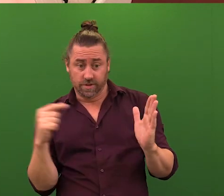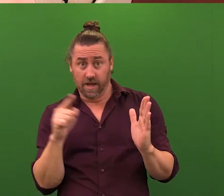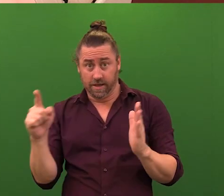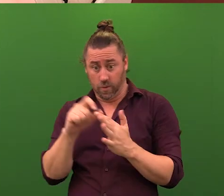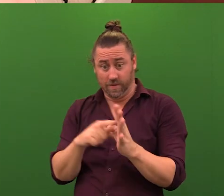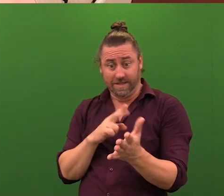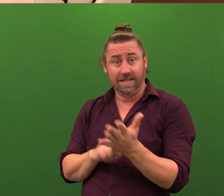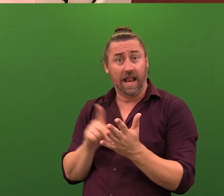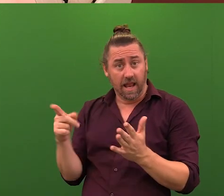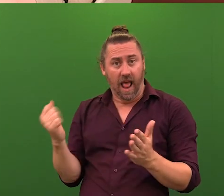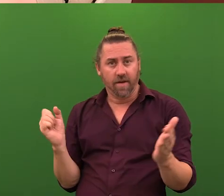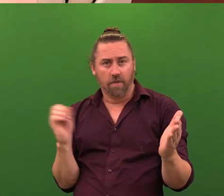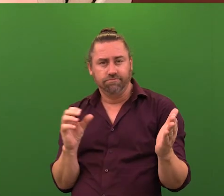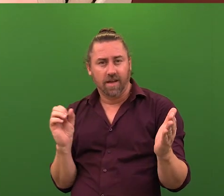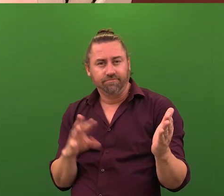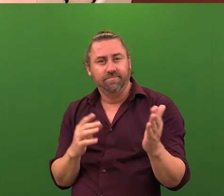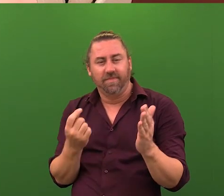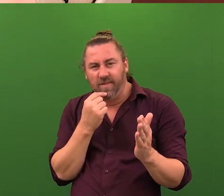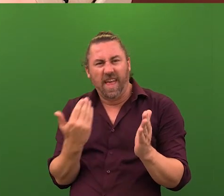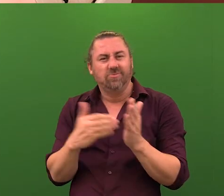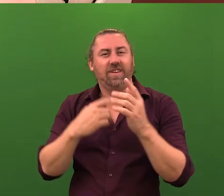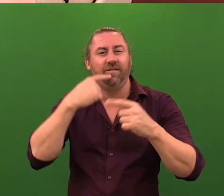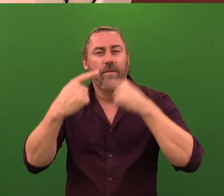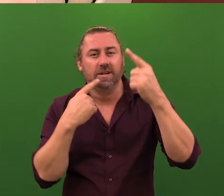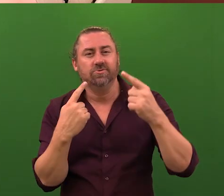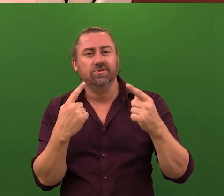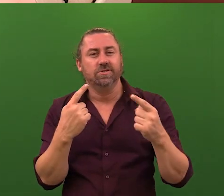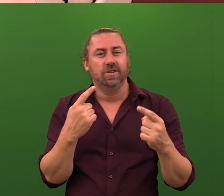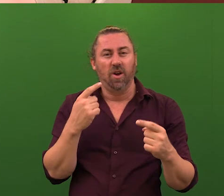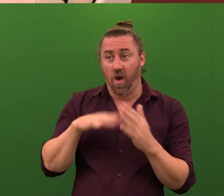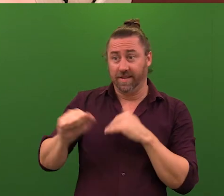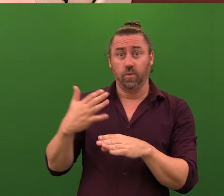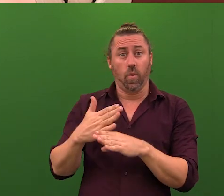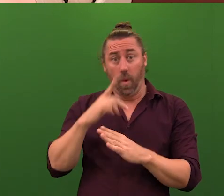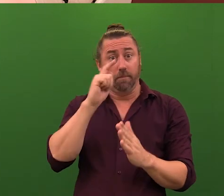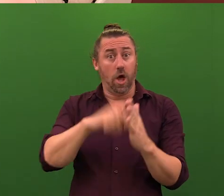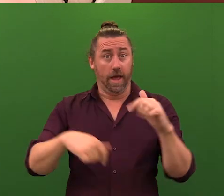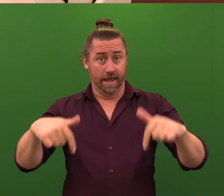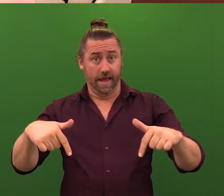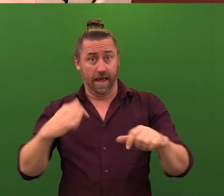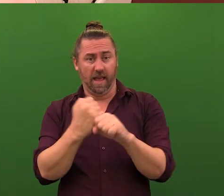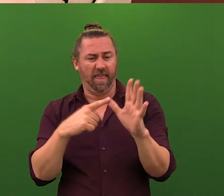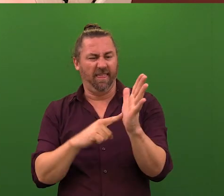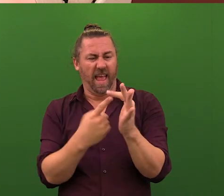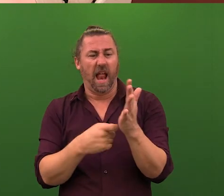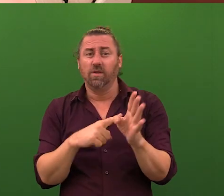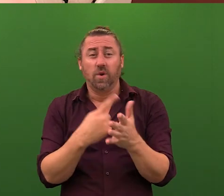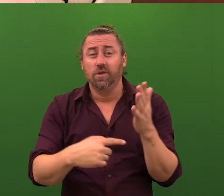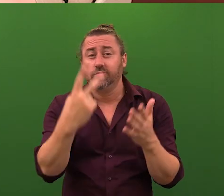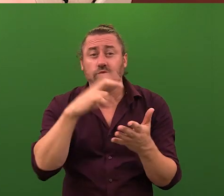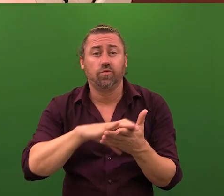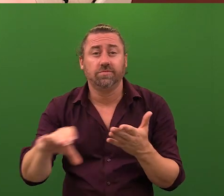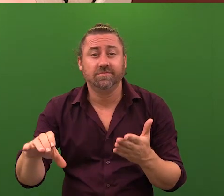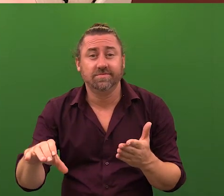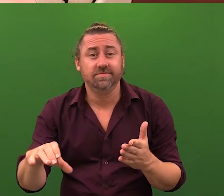Dylan has actually answered a few more questions about the work. It's available for sale here from the gallery for just